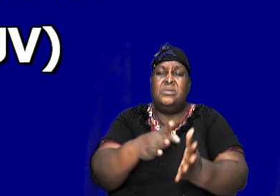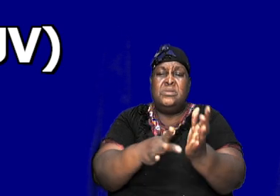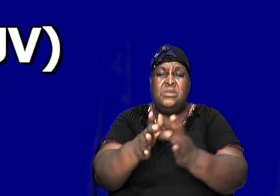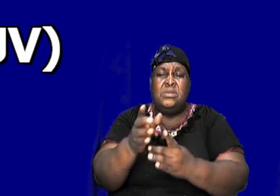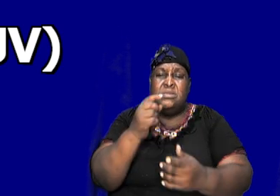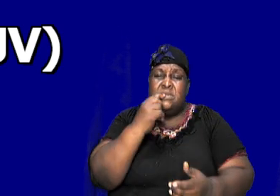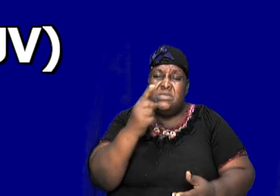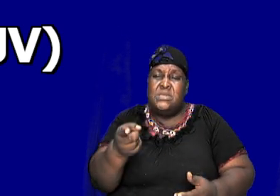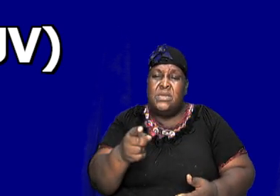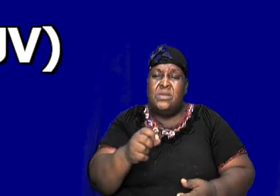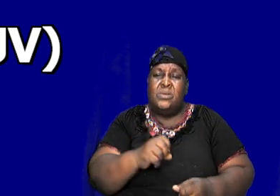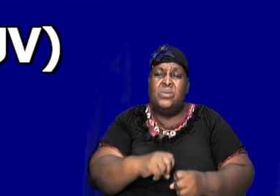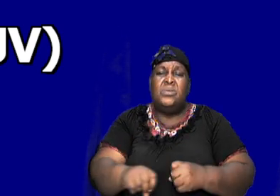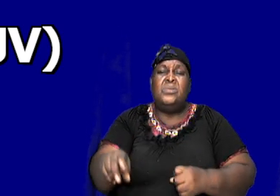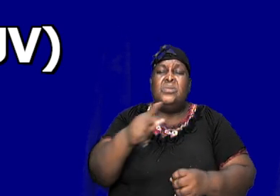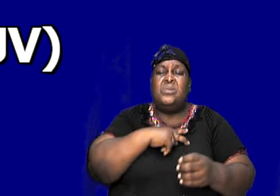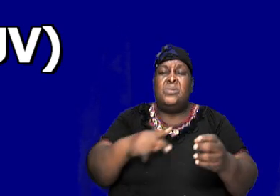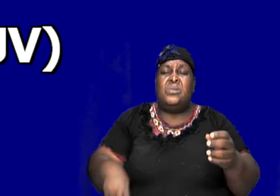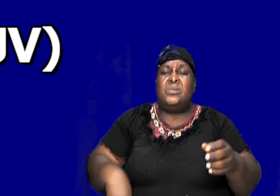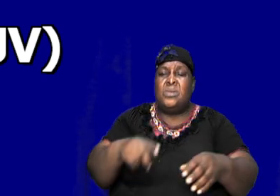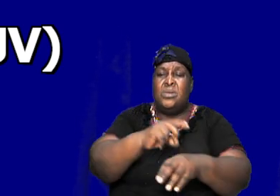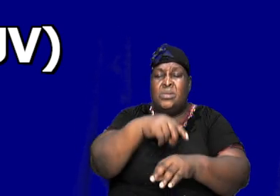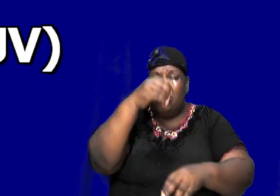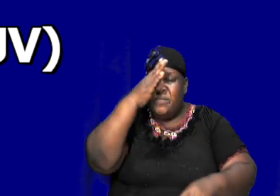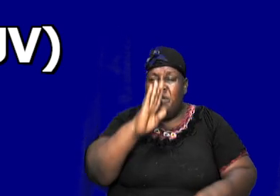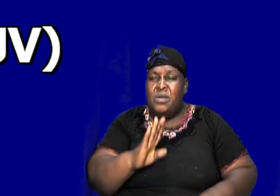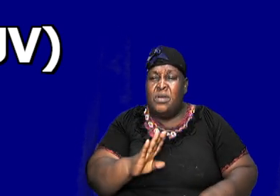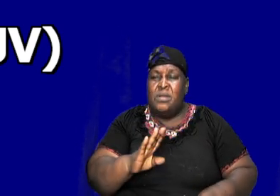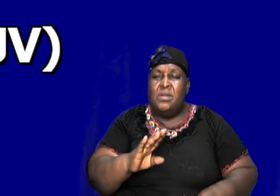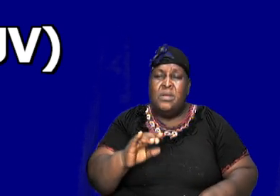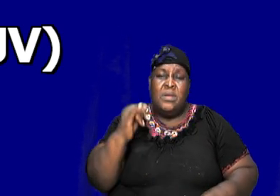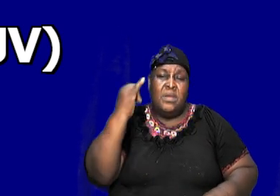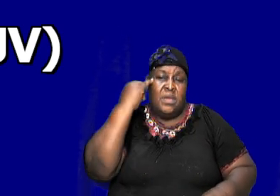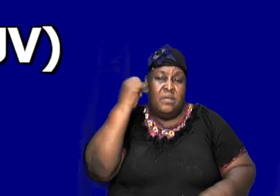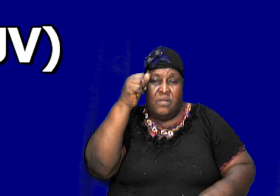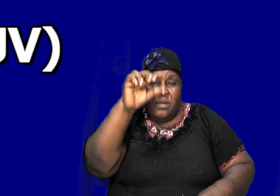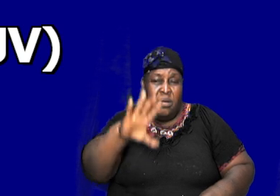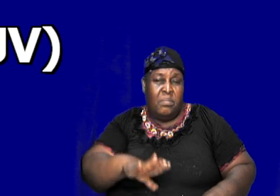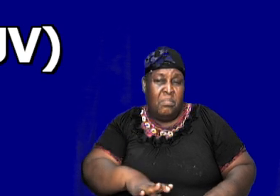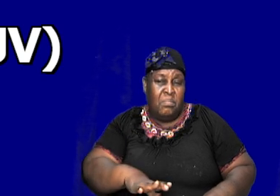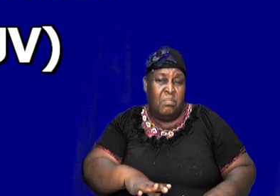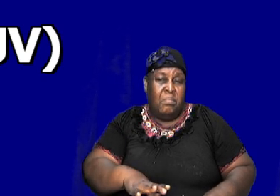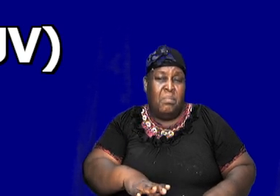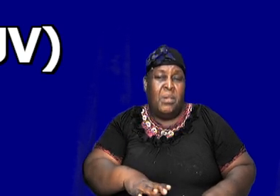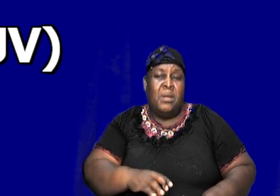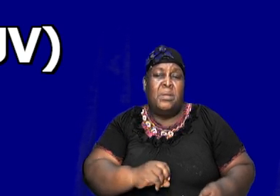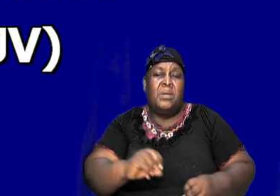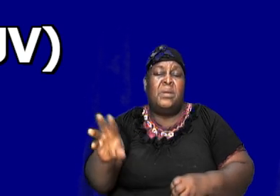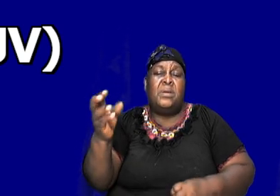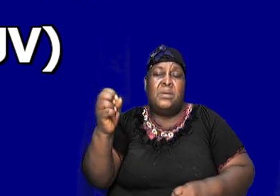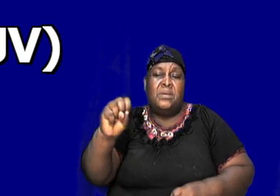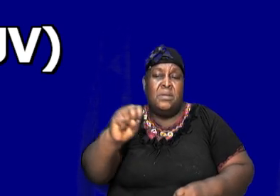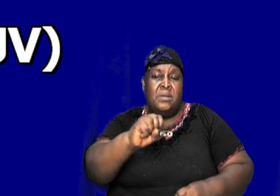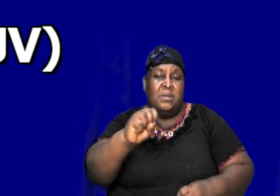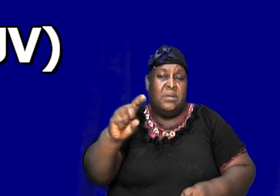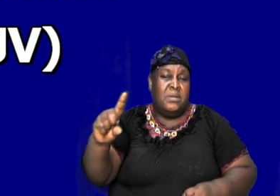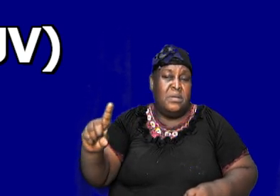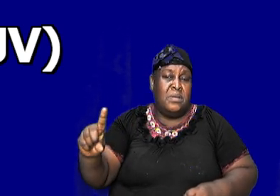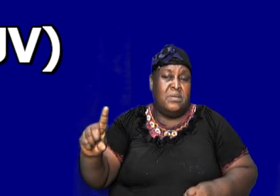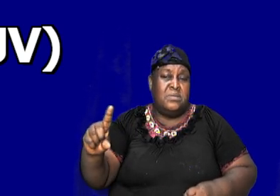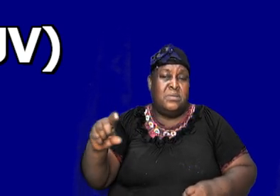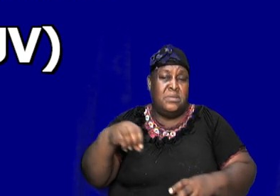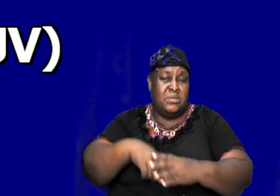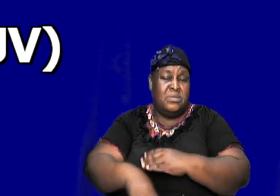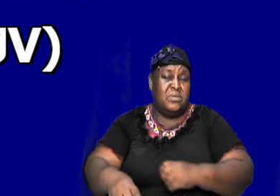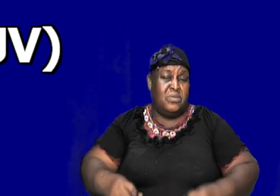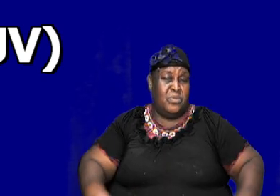And he said, so is the kingdom of God, as if a man should cast seed into the ground. You know,